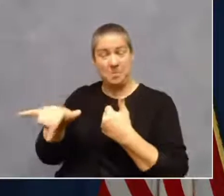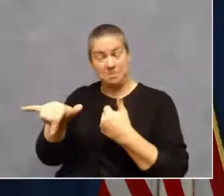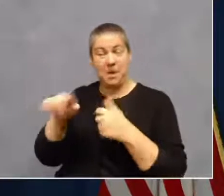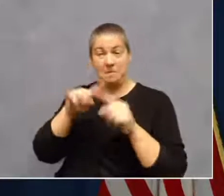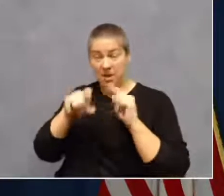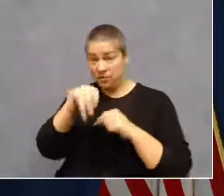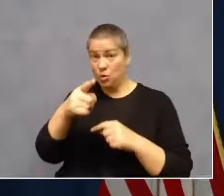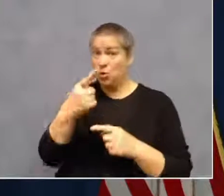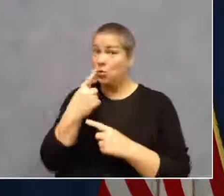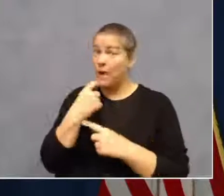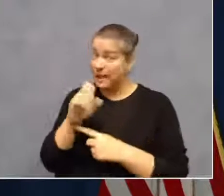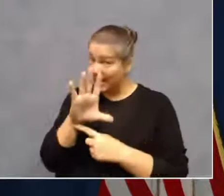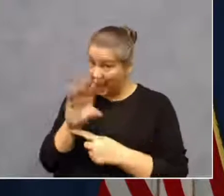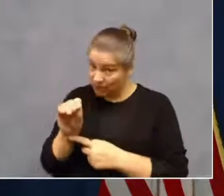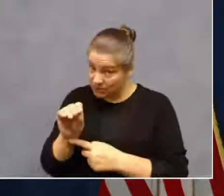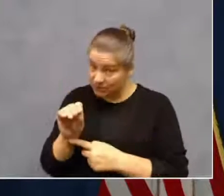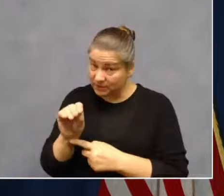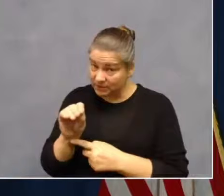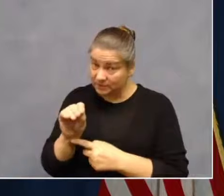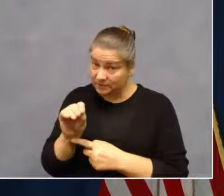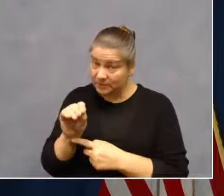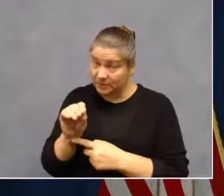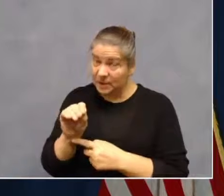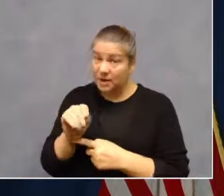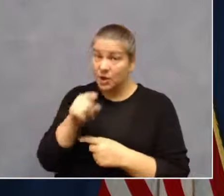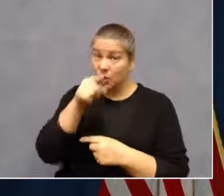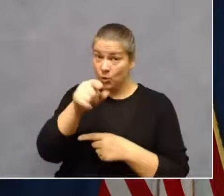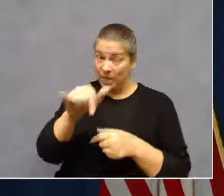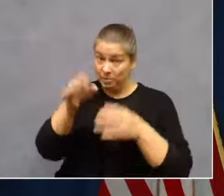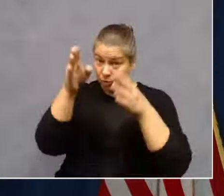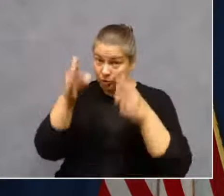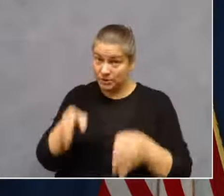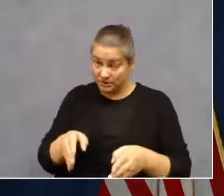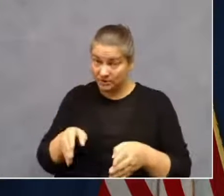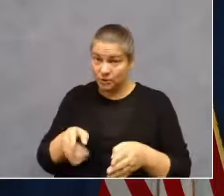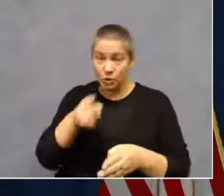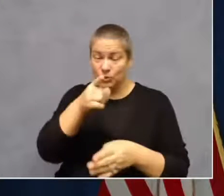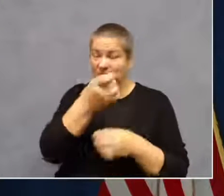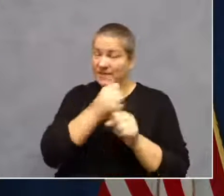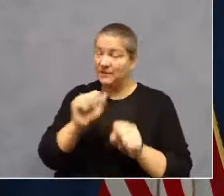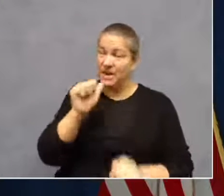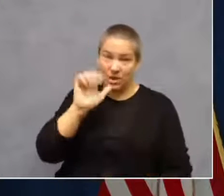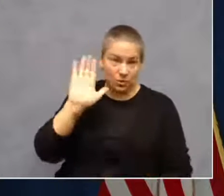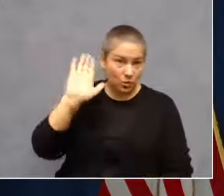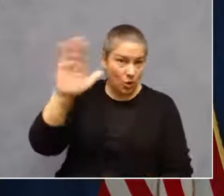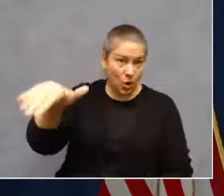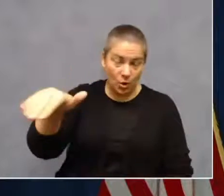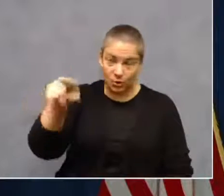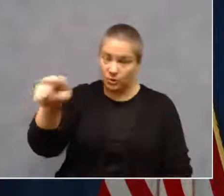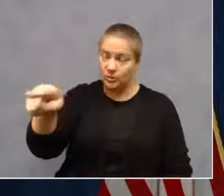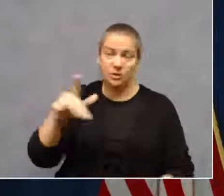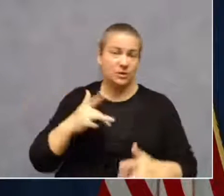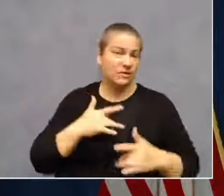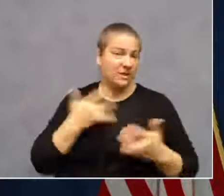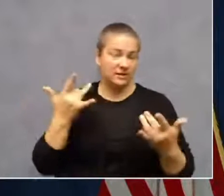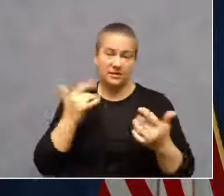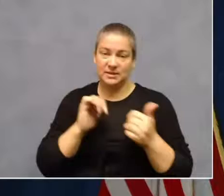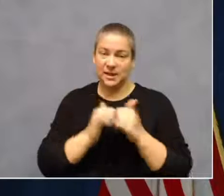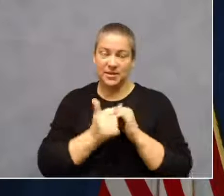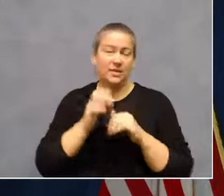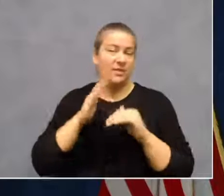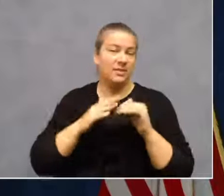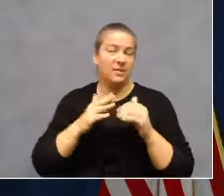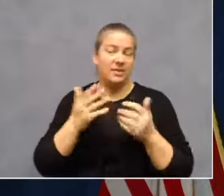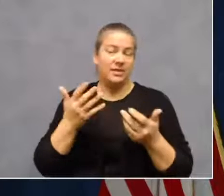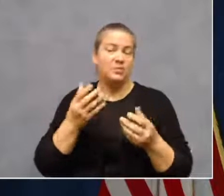county and you are the individual, that you are a lot safer not going to that athletic event than going. And again,